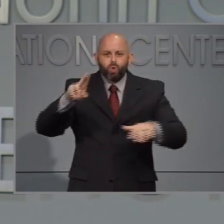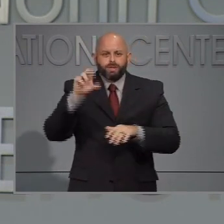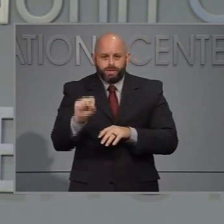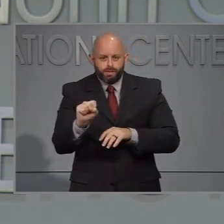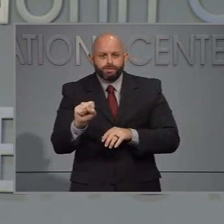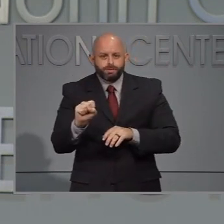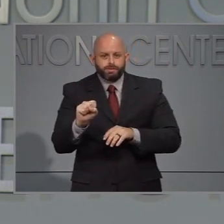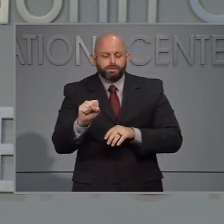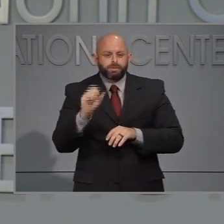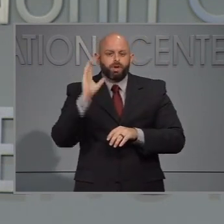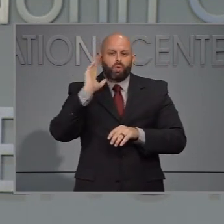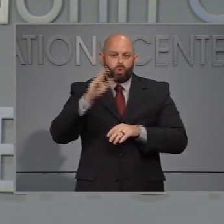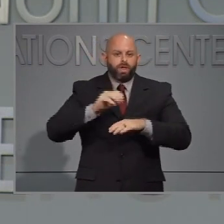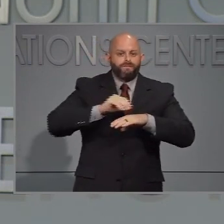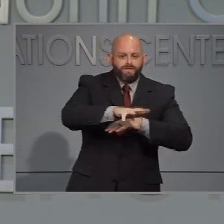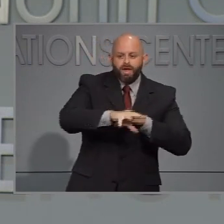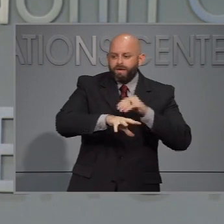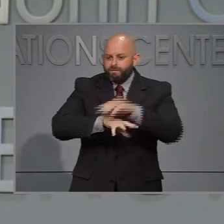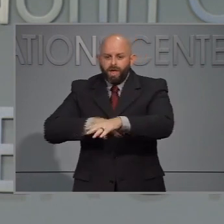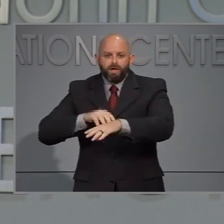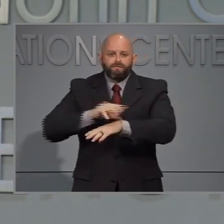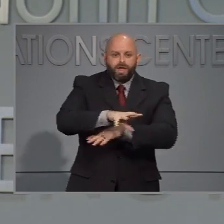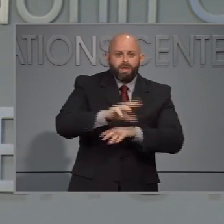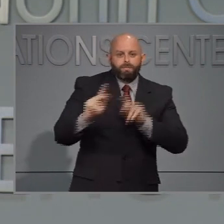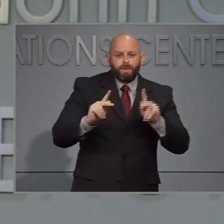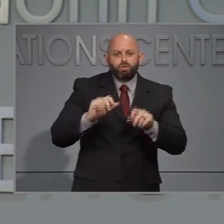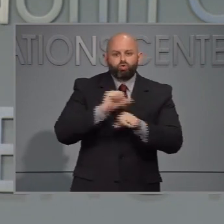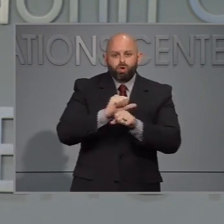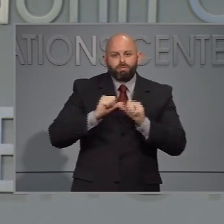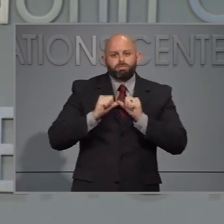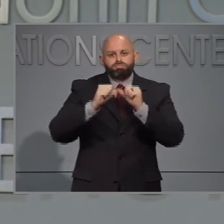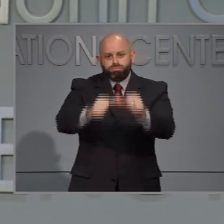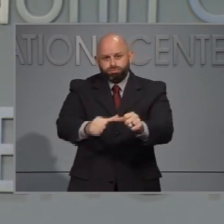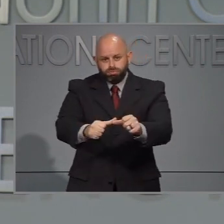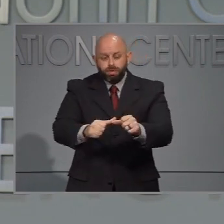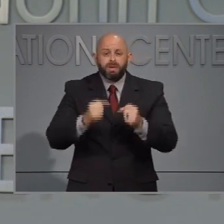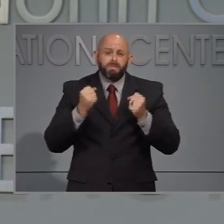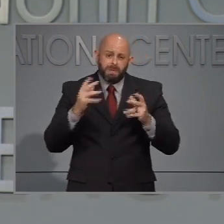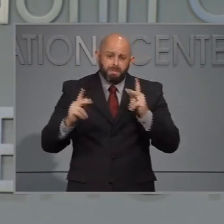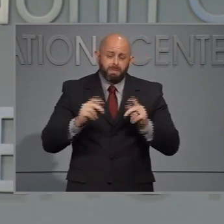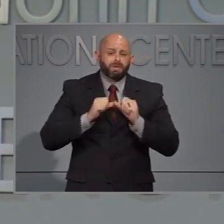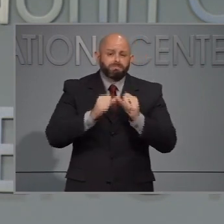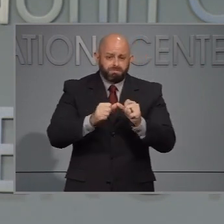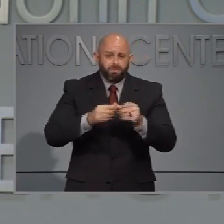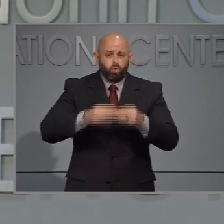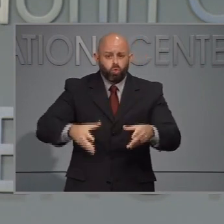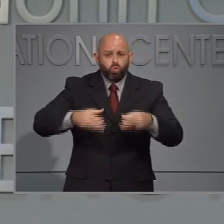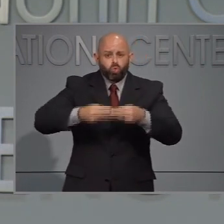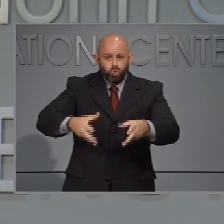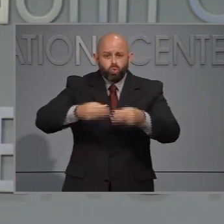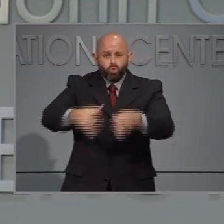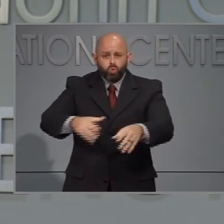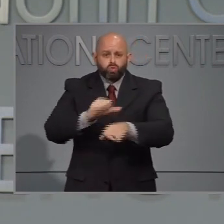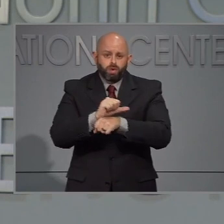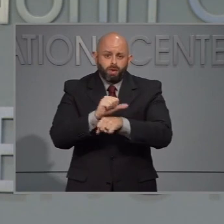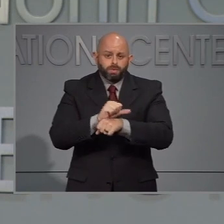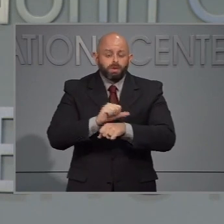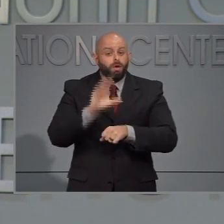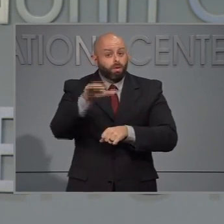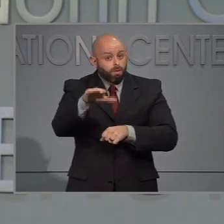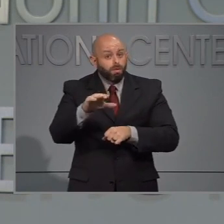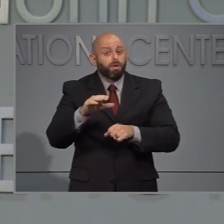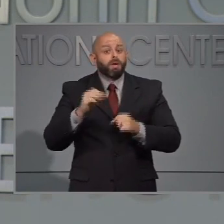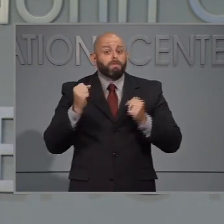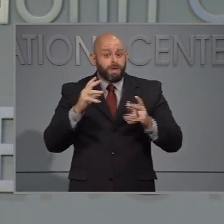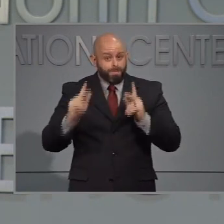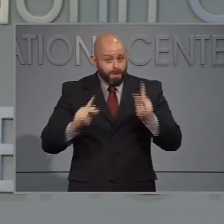to affect people's jobs. We also know, though, that people are finding opportunity in